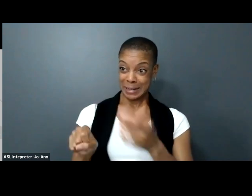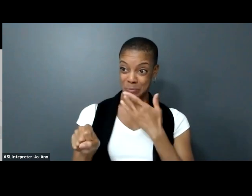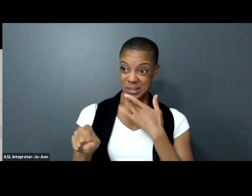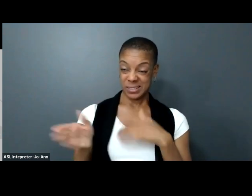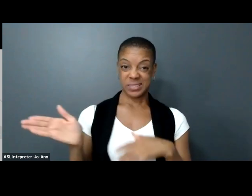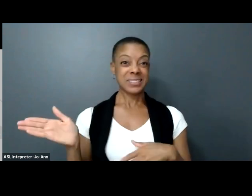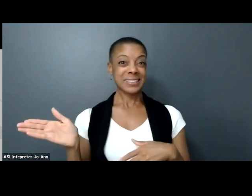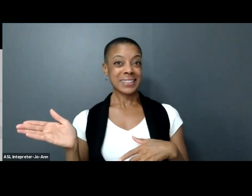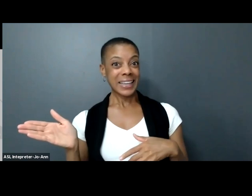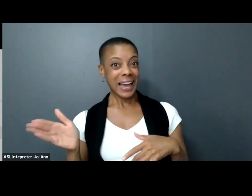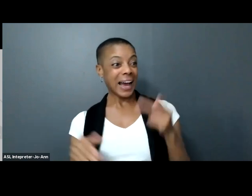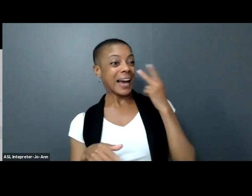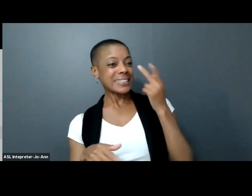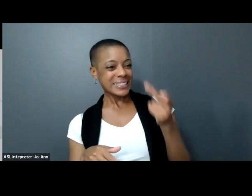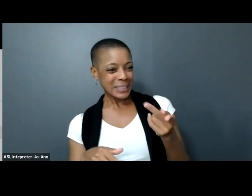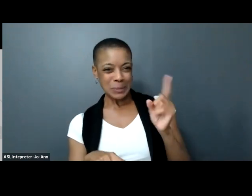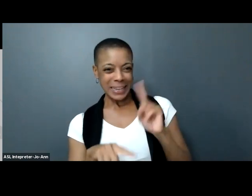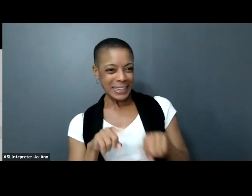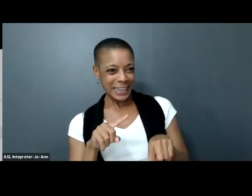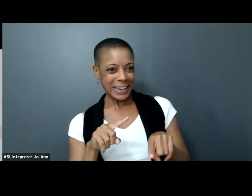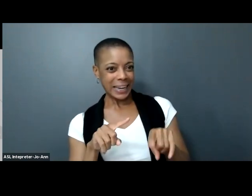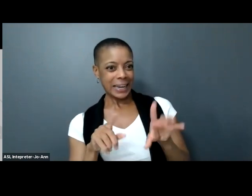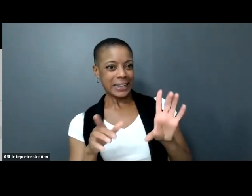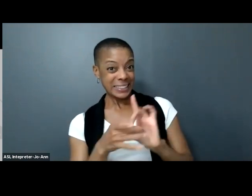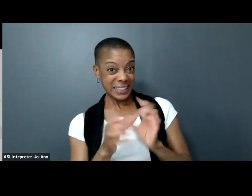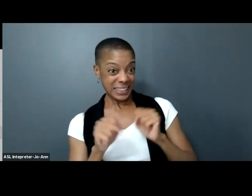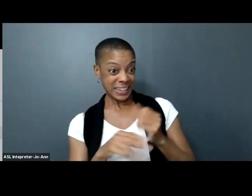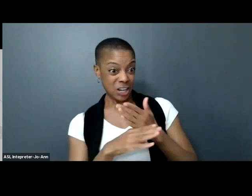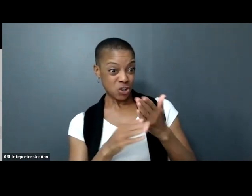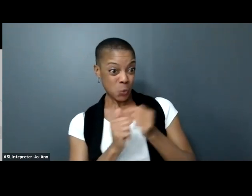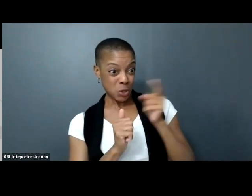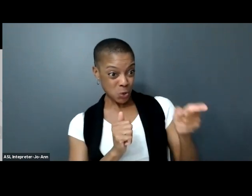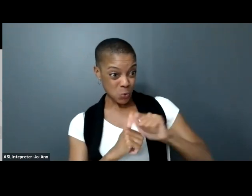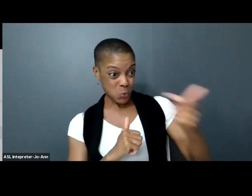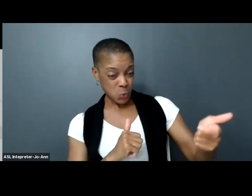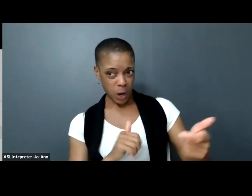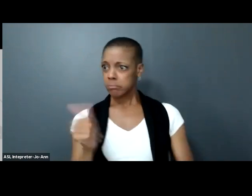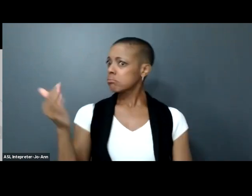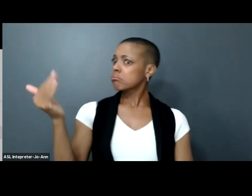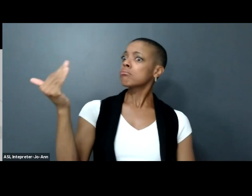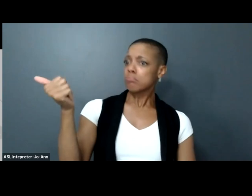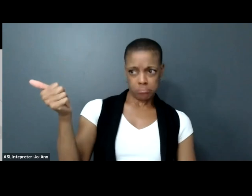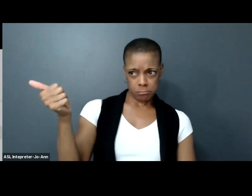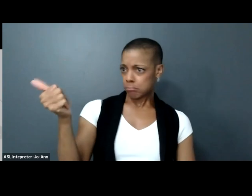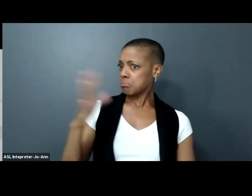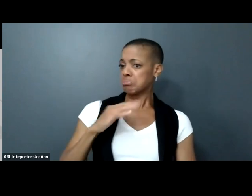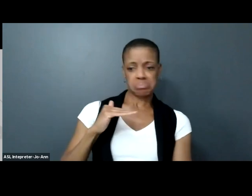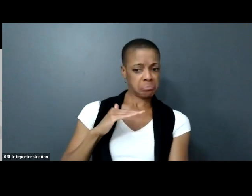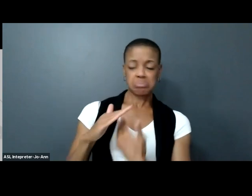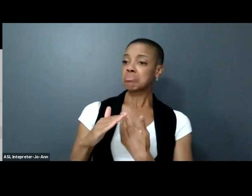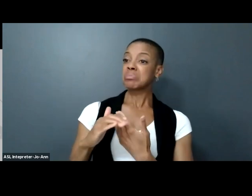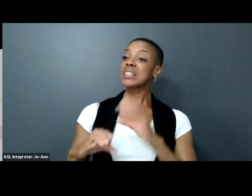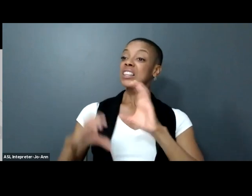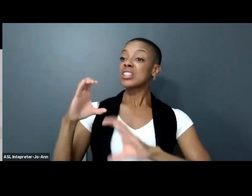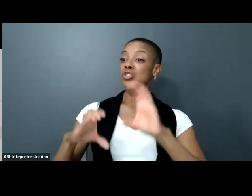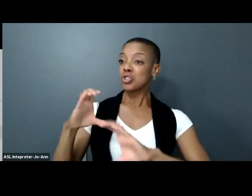not able to utilize it. Am I able to quickly share it with you real quickly? Absolutely. If you send that into the chat for